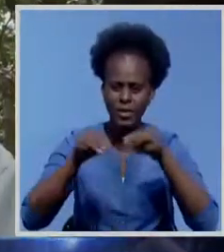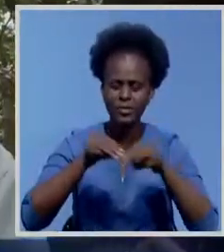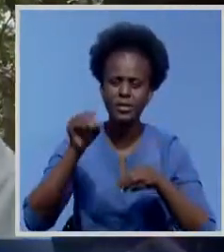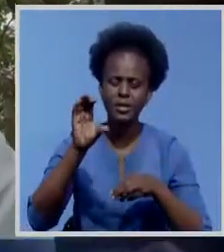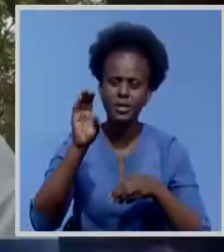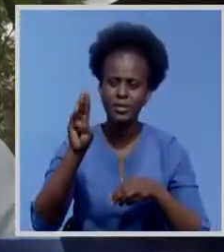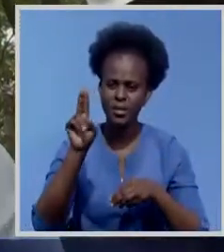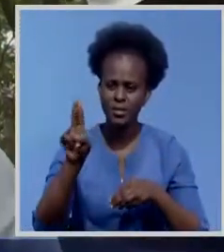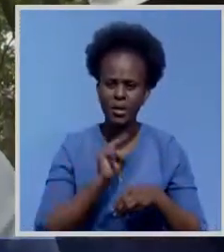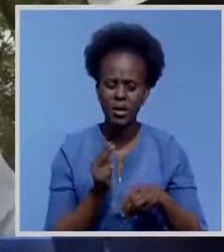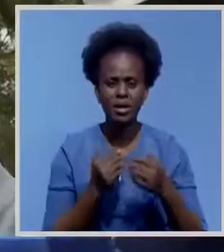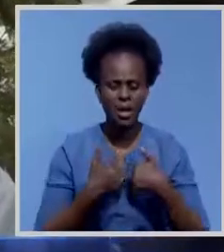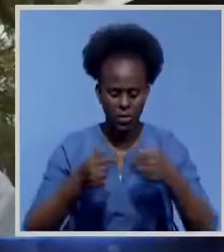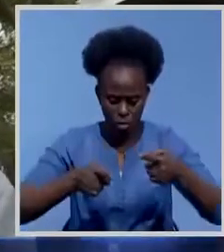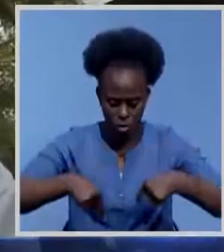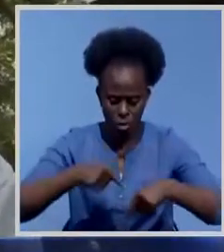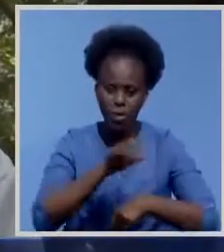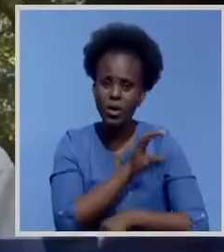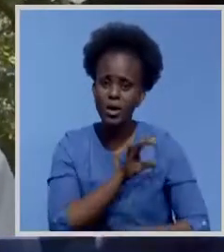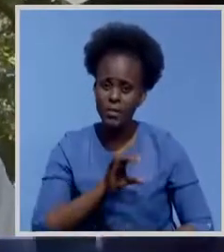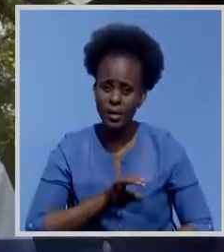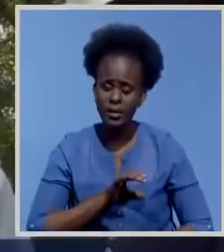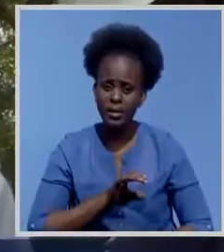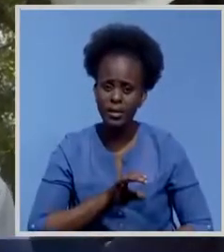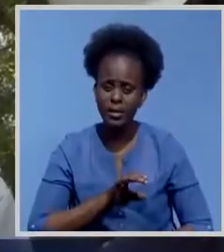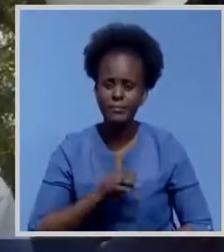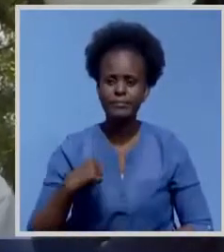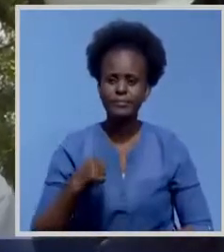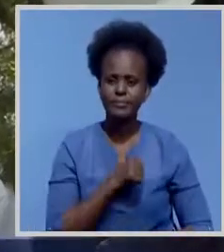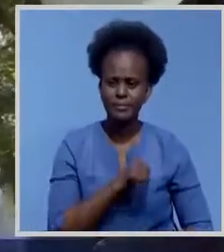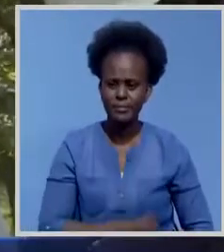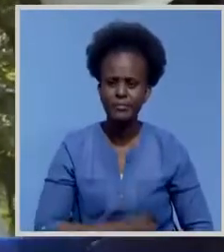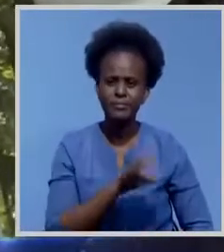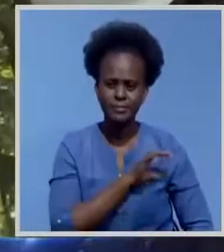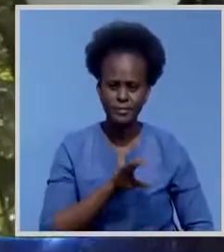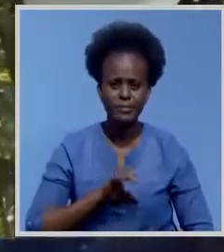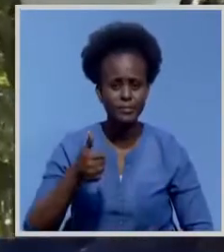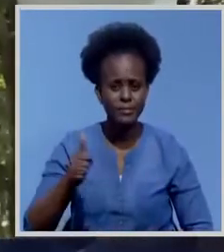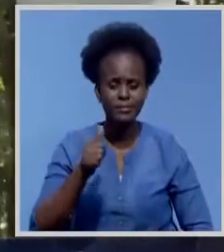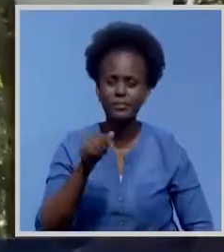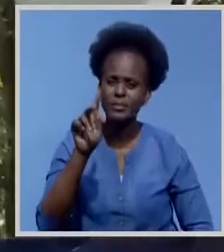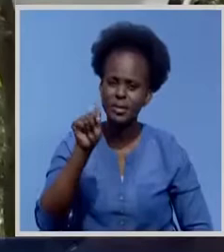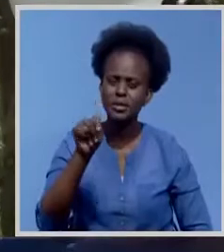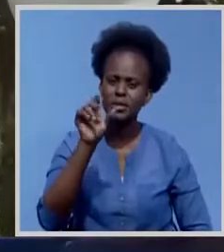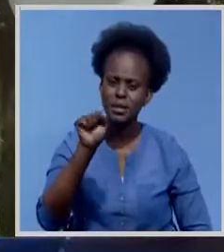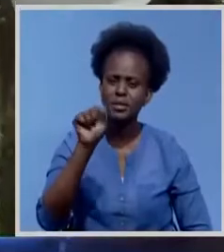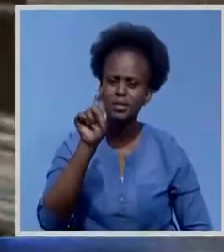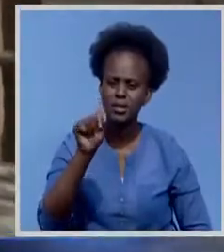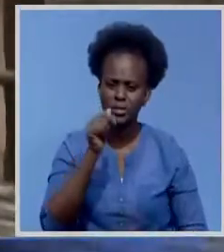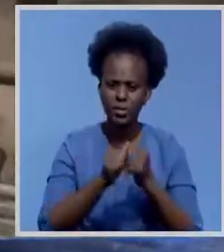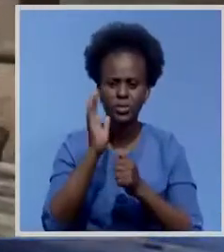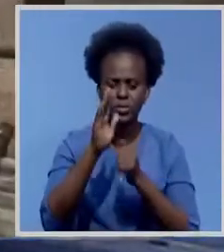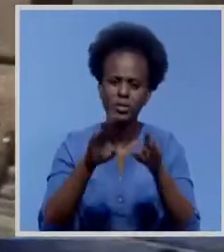have another local company and accompanied by a Chinese company, the THT, which will be